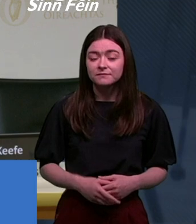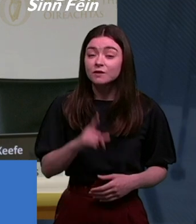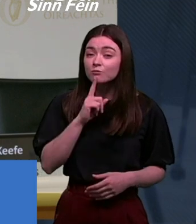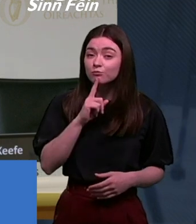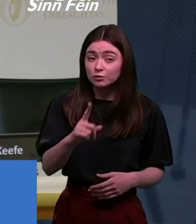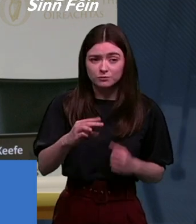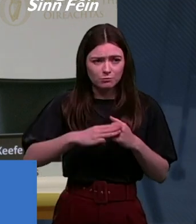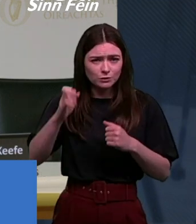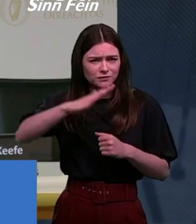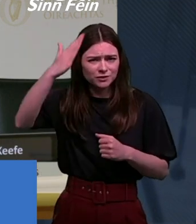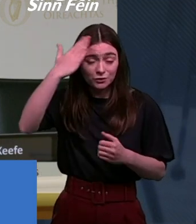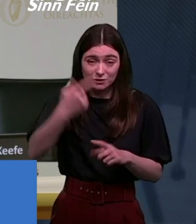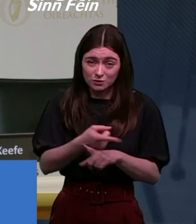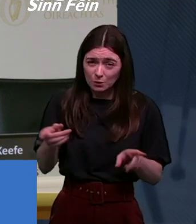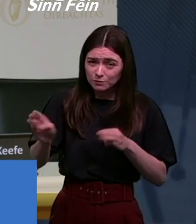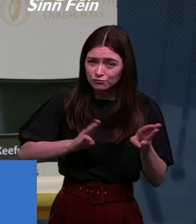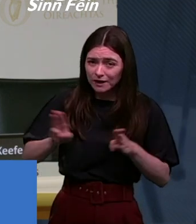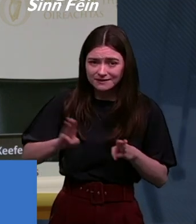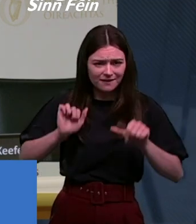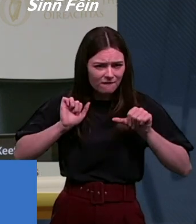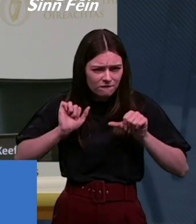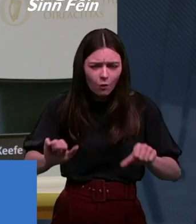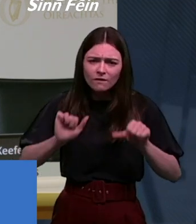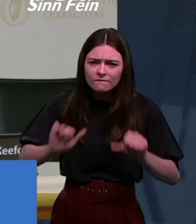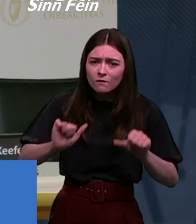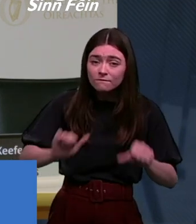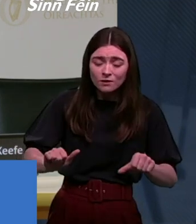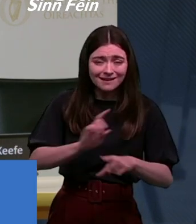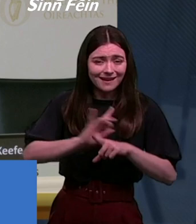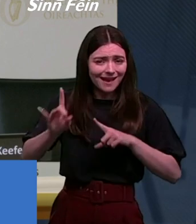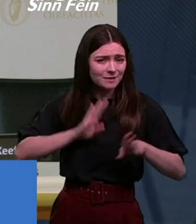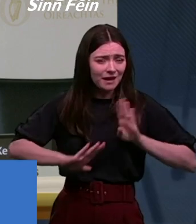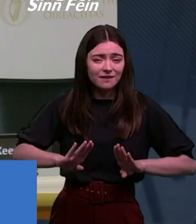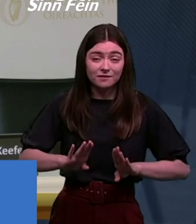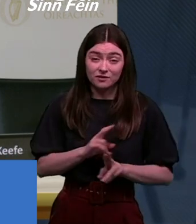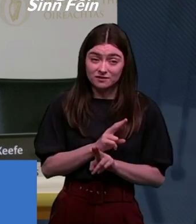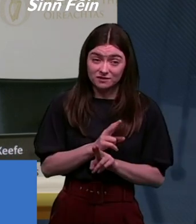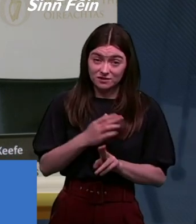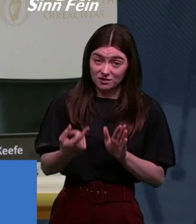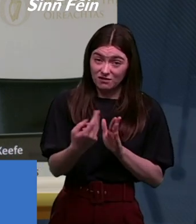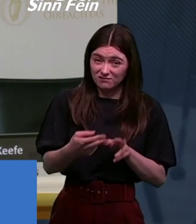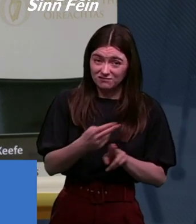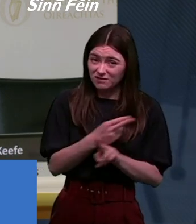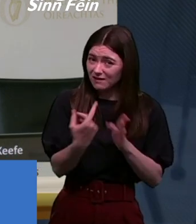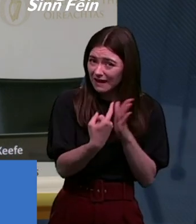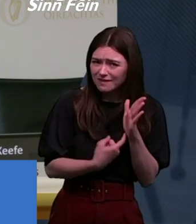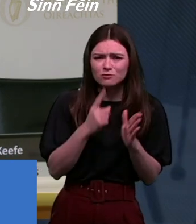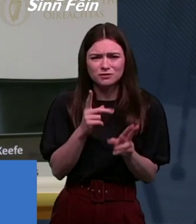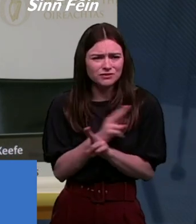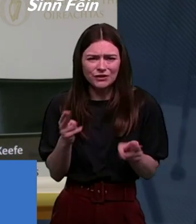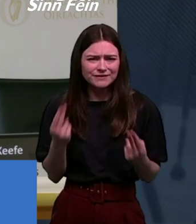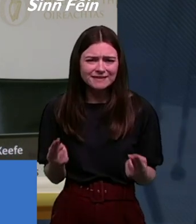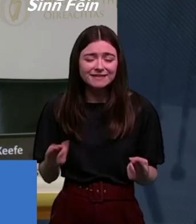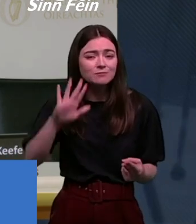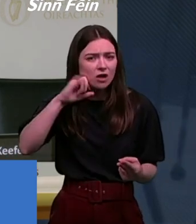majority of us know that those practices like forcing this is not only unethical but really unnecessary, because there